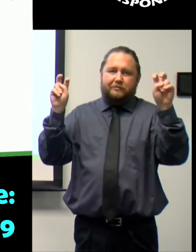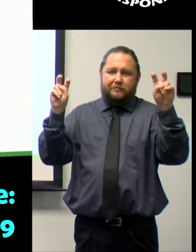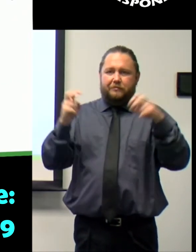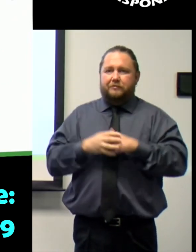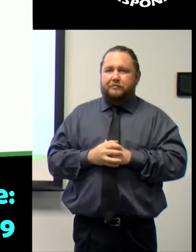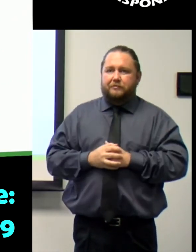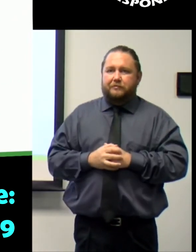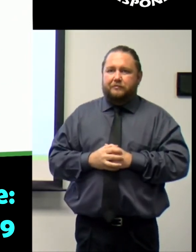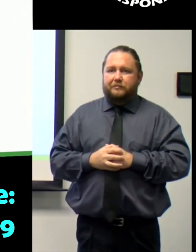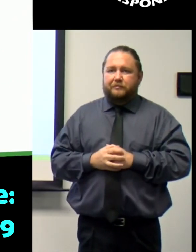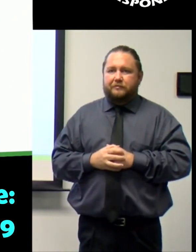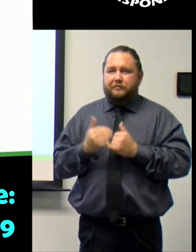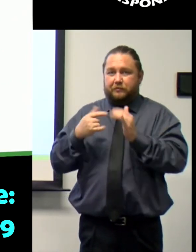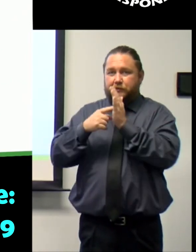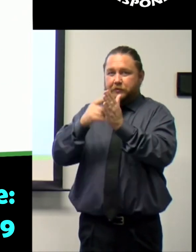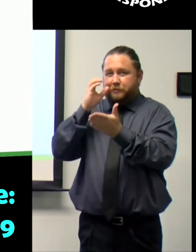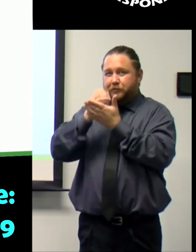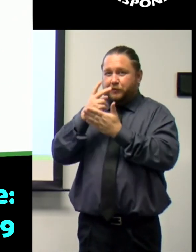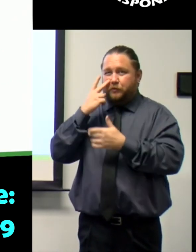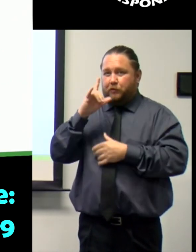of the things that have been done.